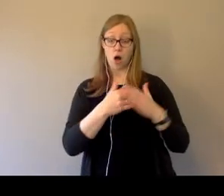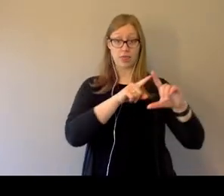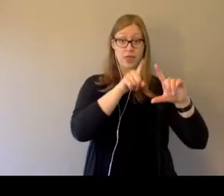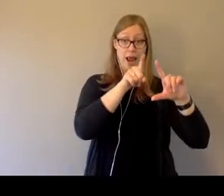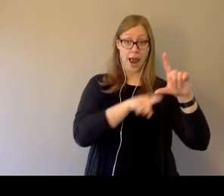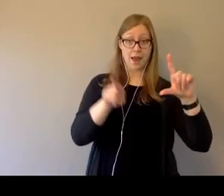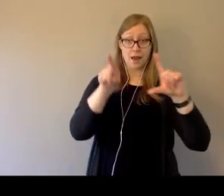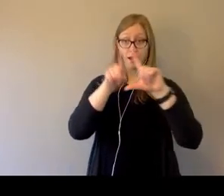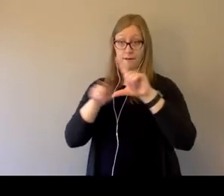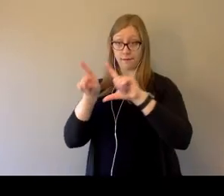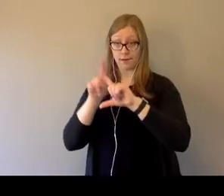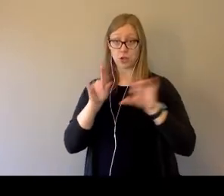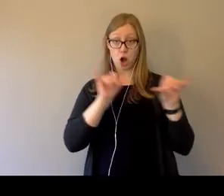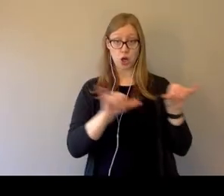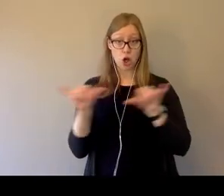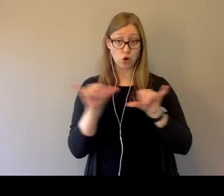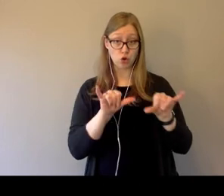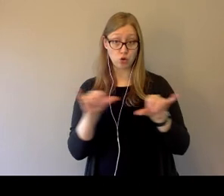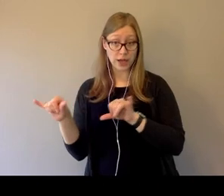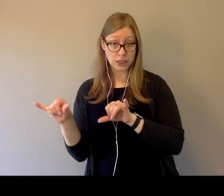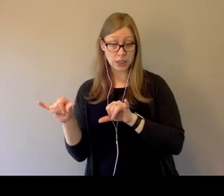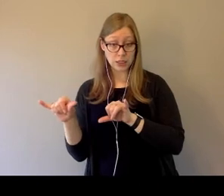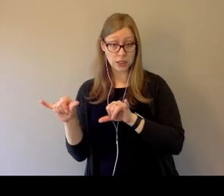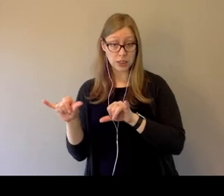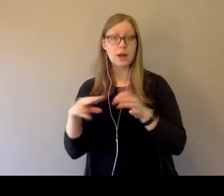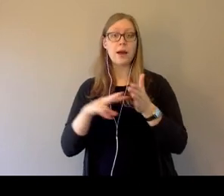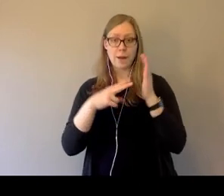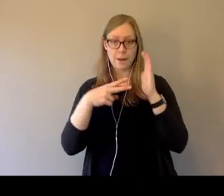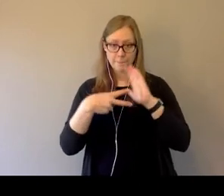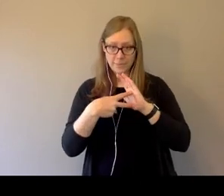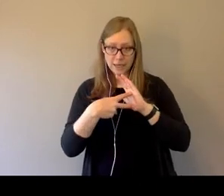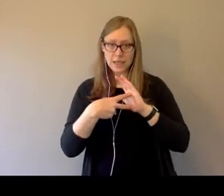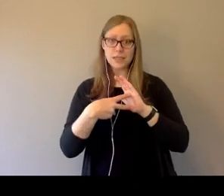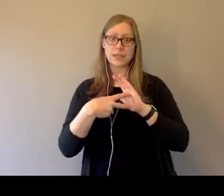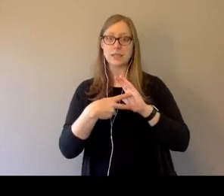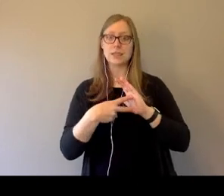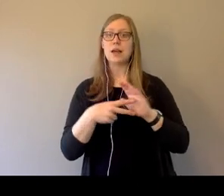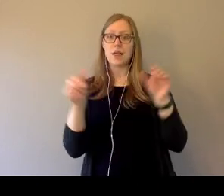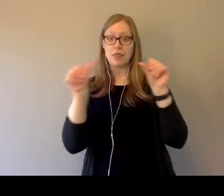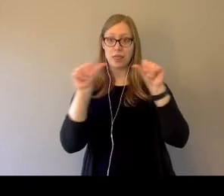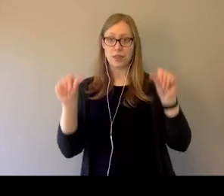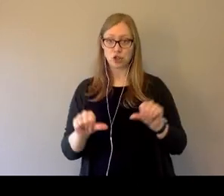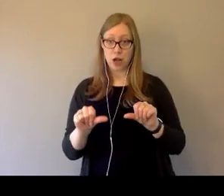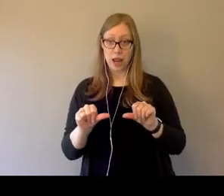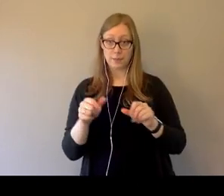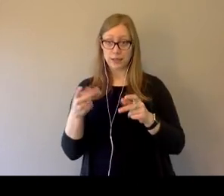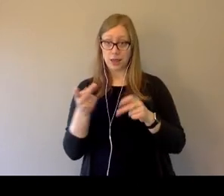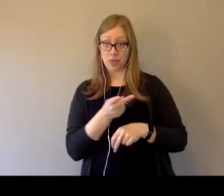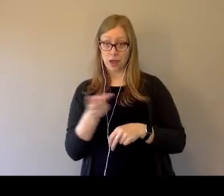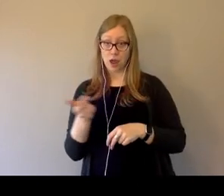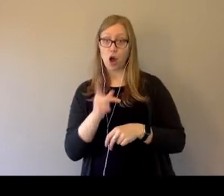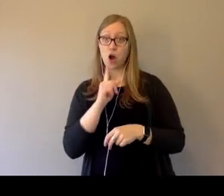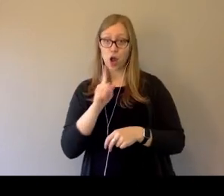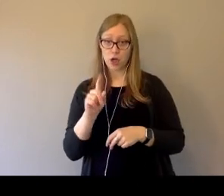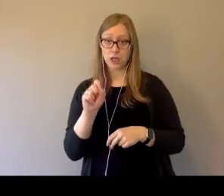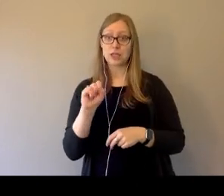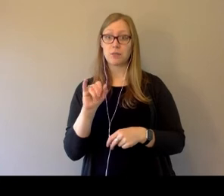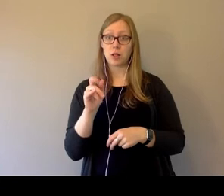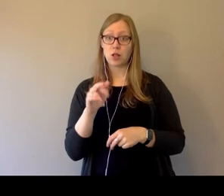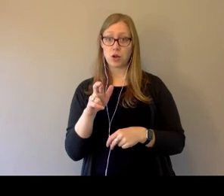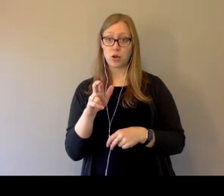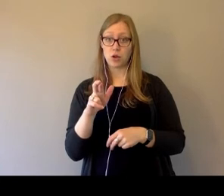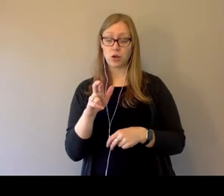different sizes, but the angles are the same, the shape stays the same. So if all the angles of one triangle are